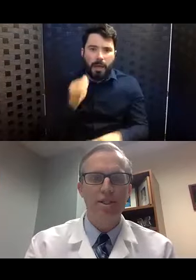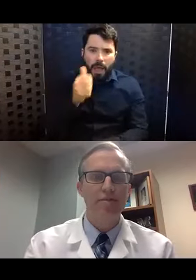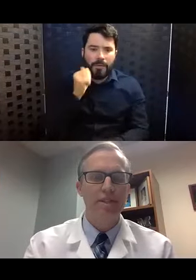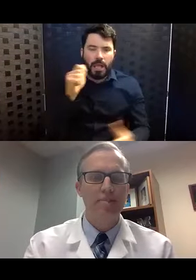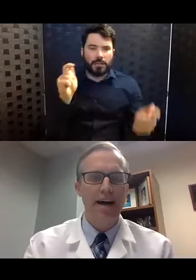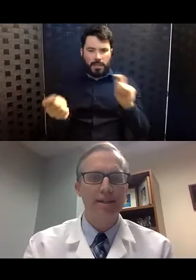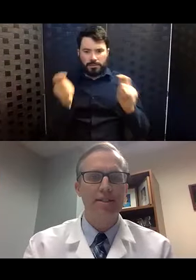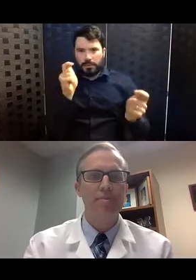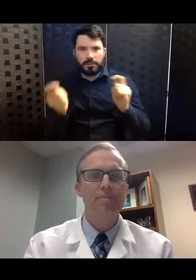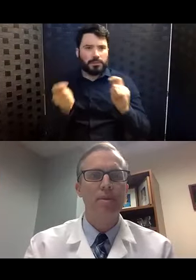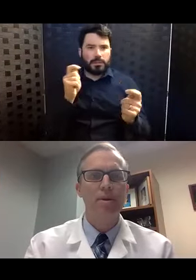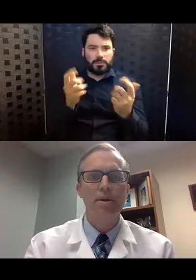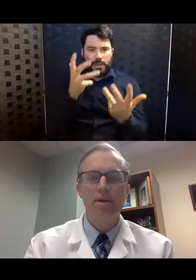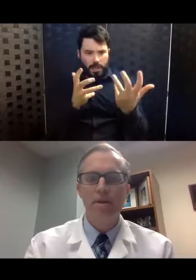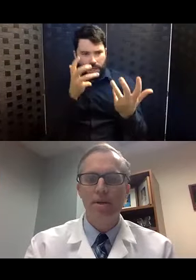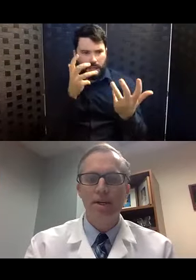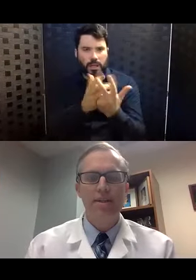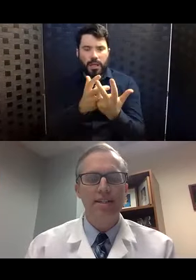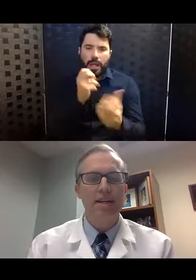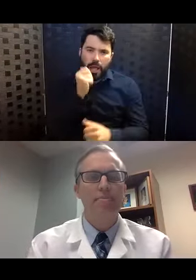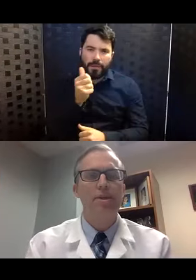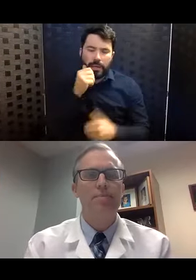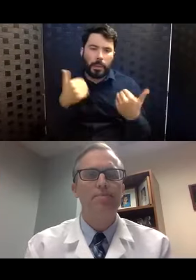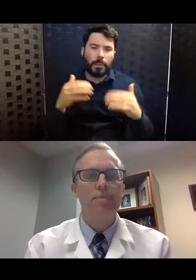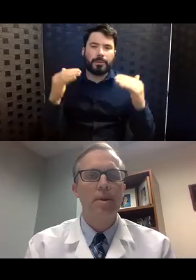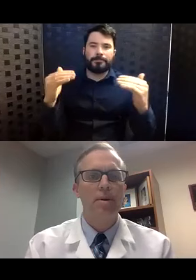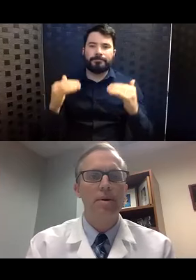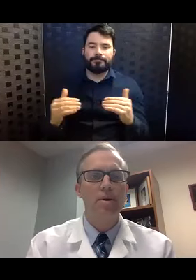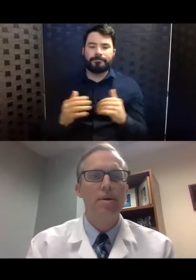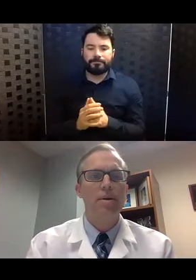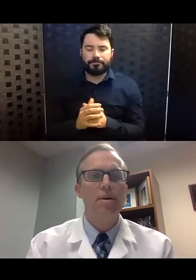to achieve this balance. Can I have the next slide, please?